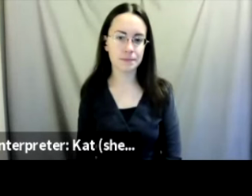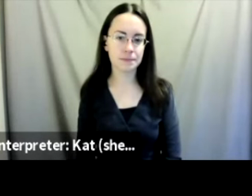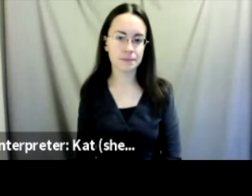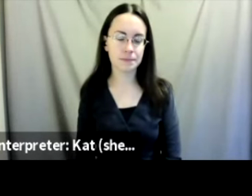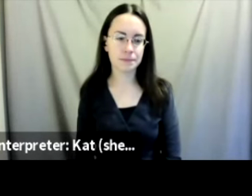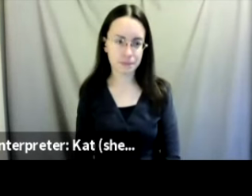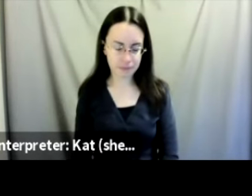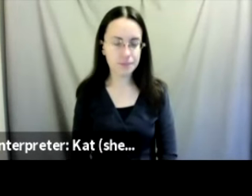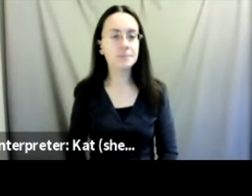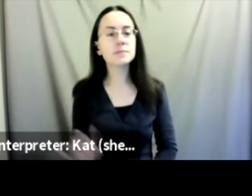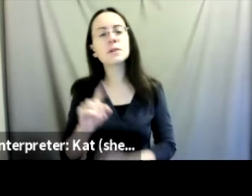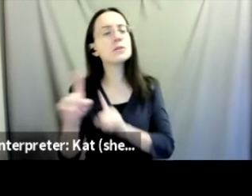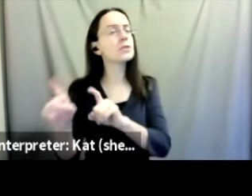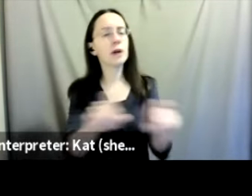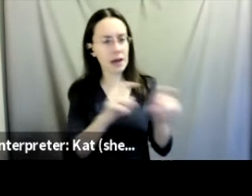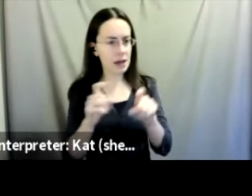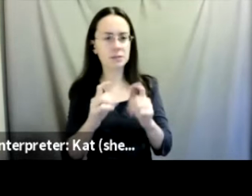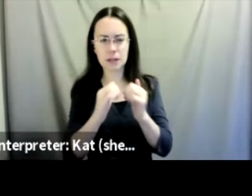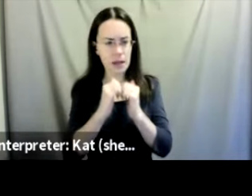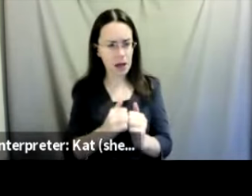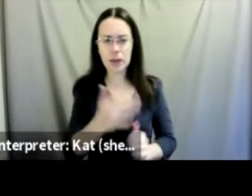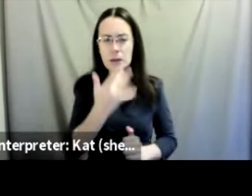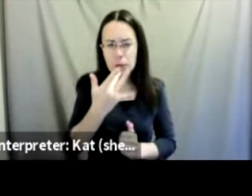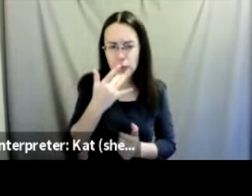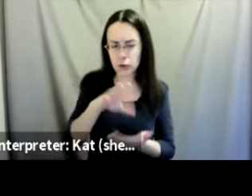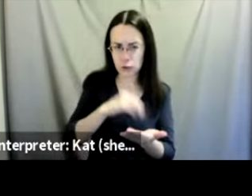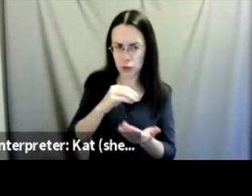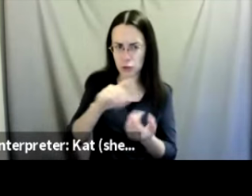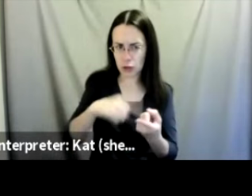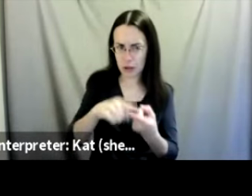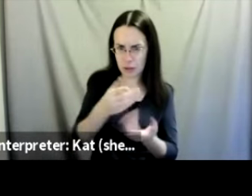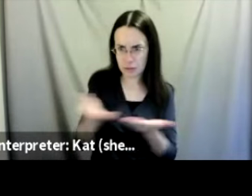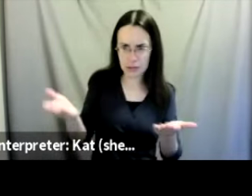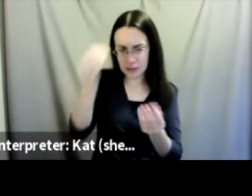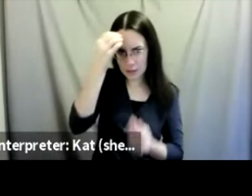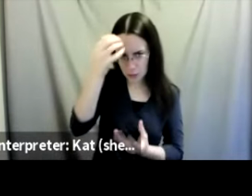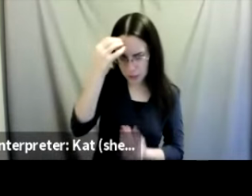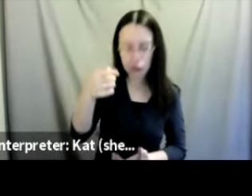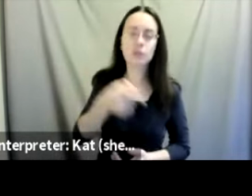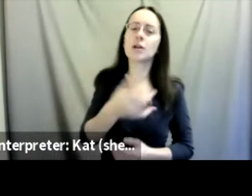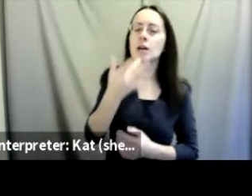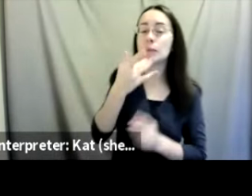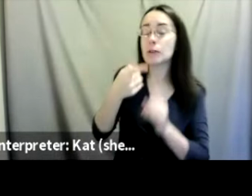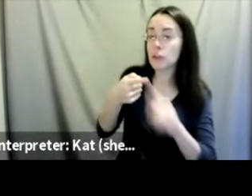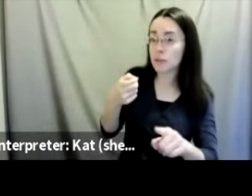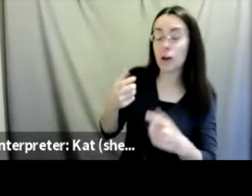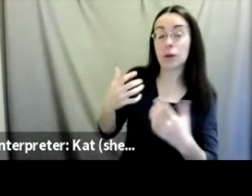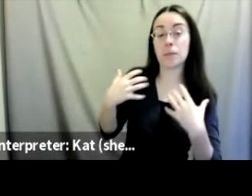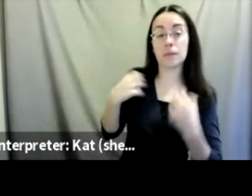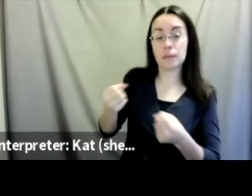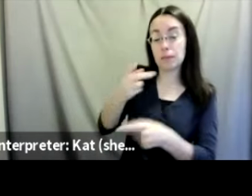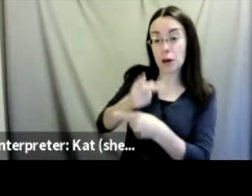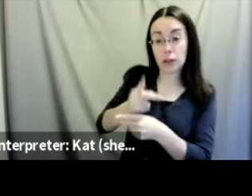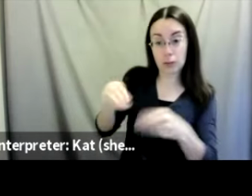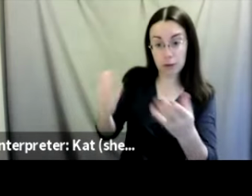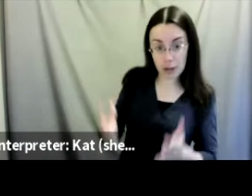Young people in Atlanta would prefer to learn more about available community sexual health resources from their healthcare providers, the internet, and